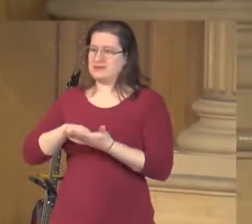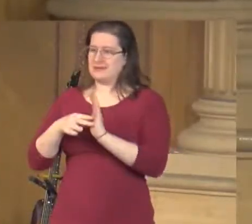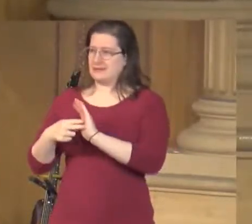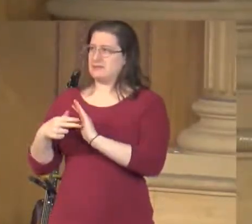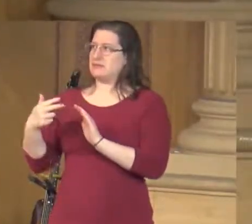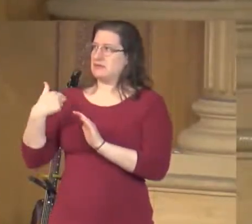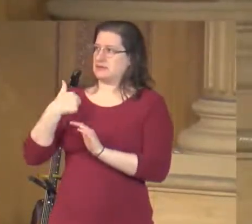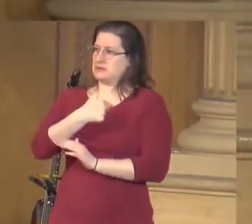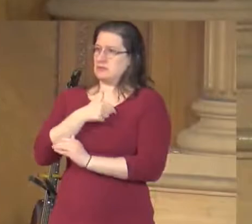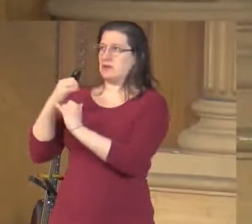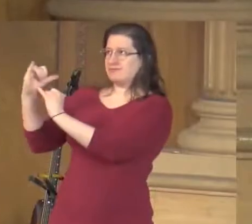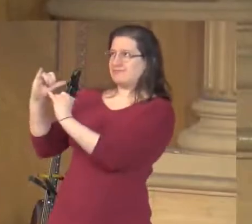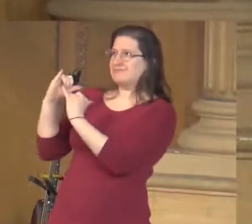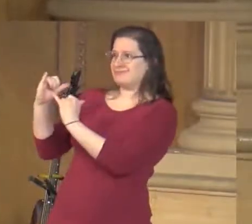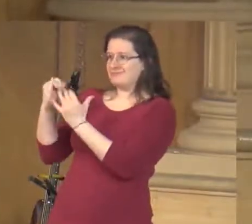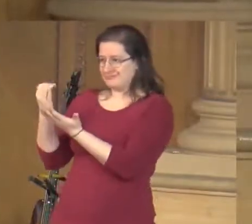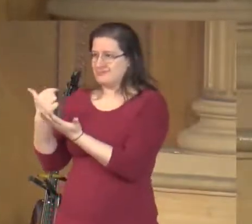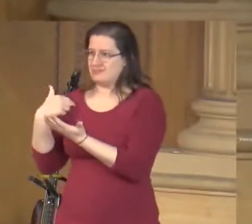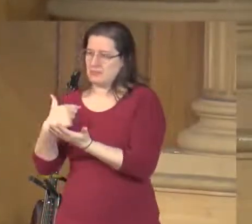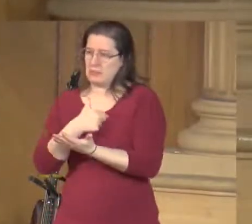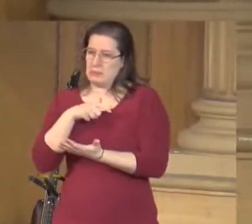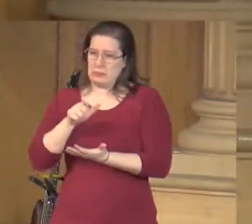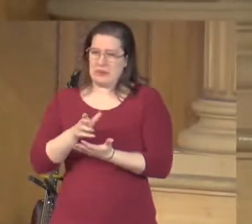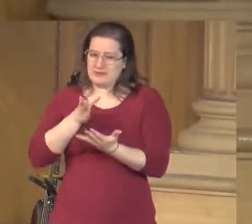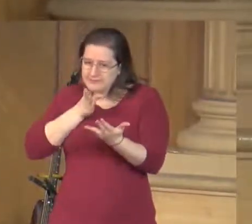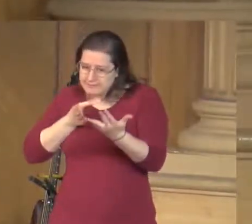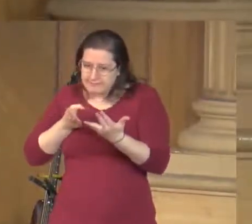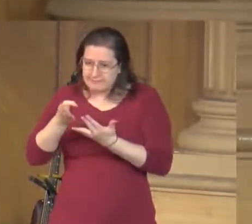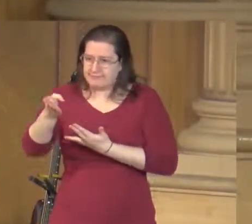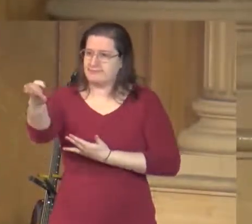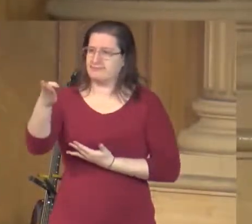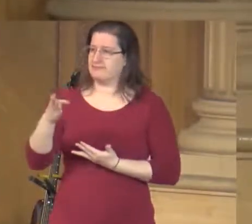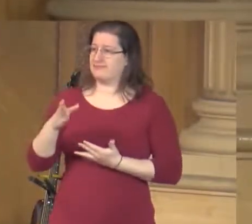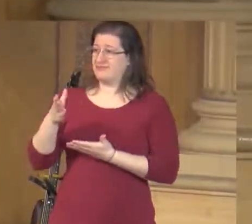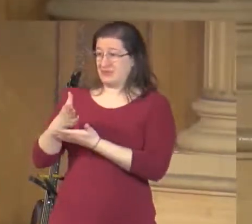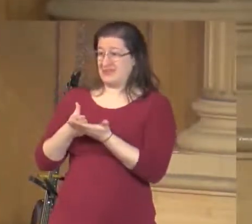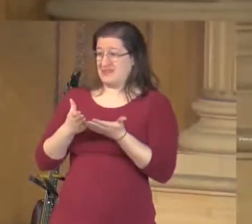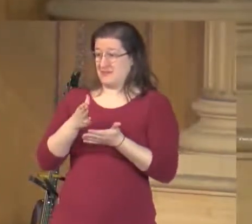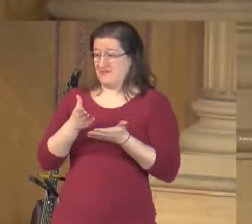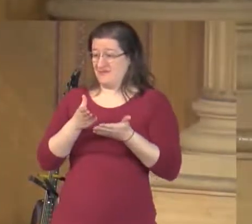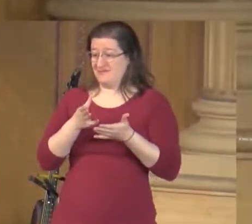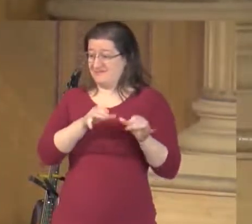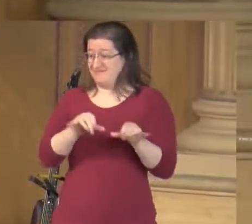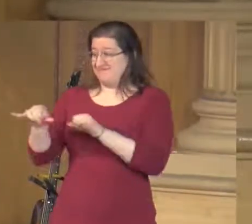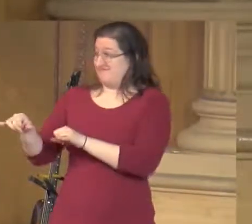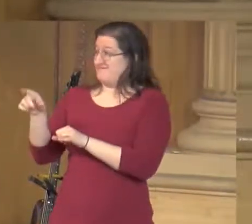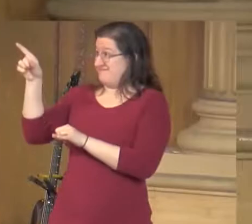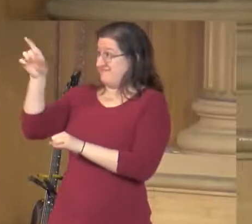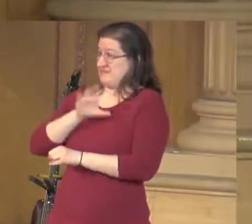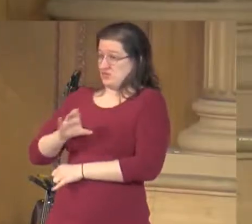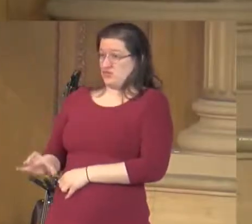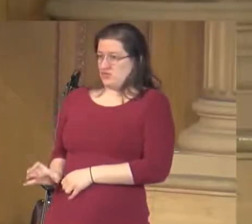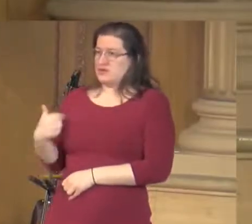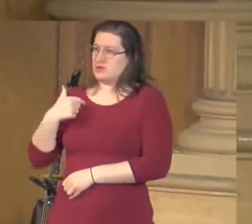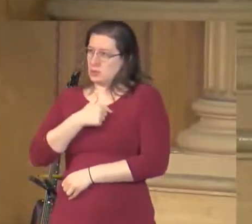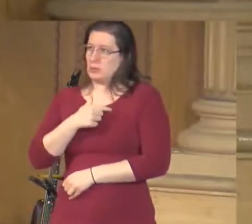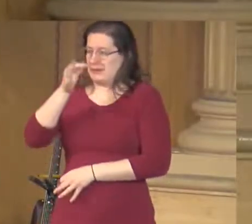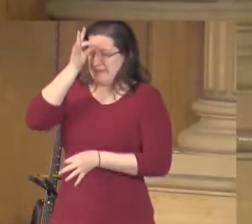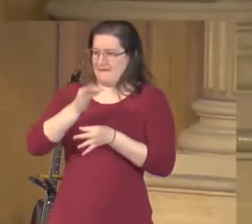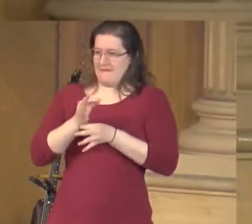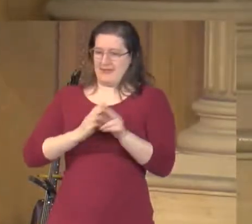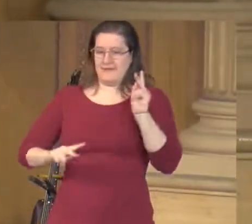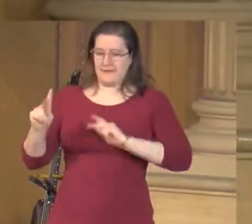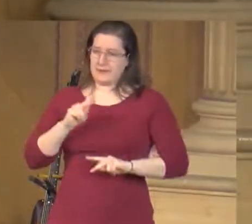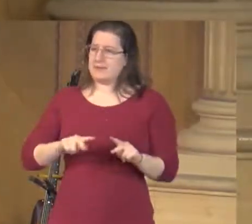who are following in his footsteps, to walk through some of the same things he walked through. That if we're faithful, we can expect a life